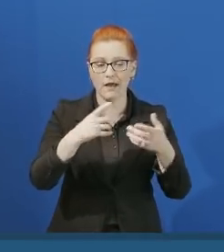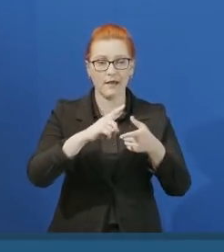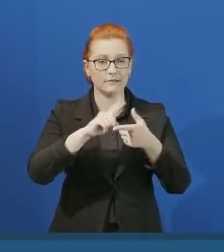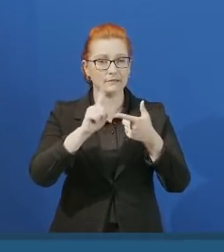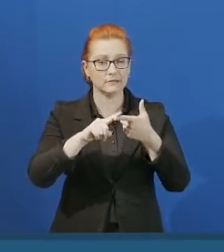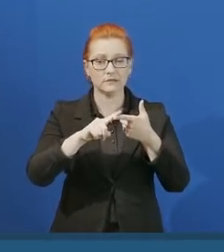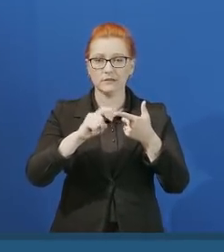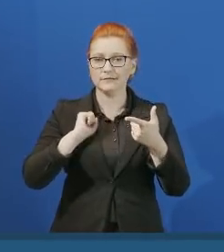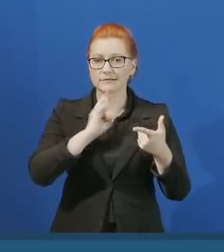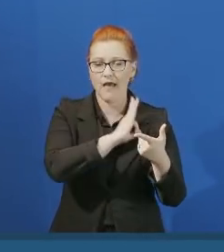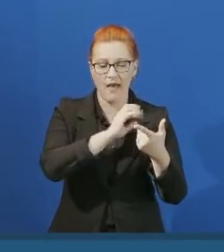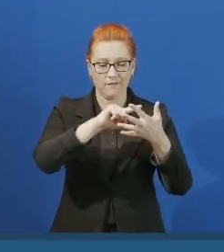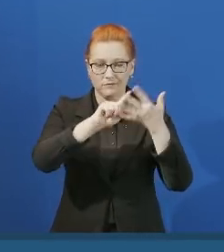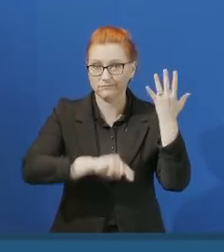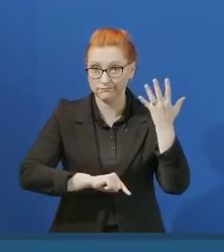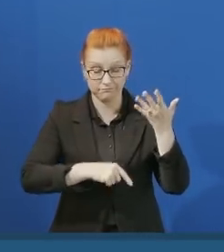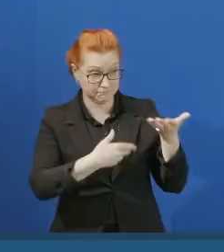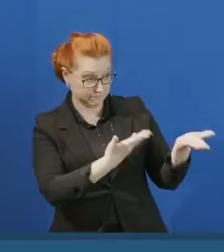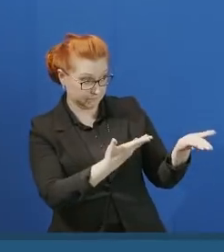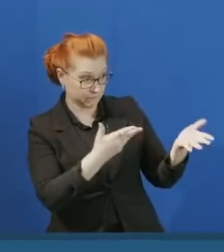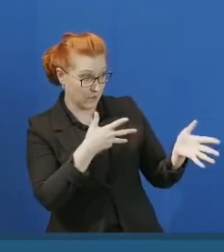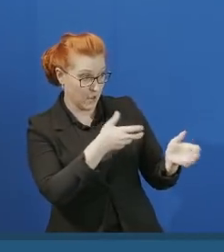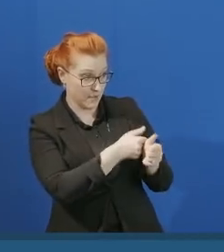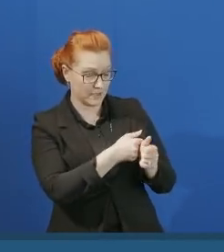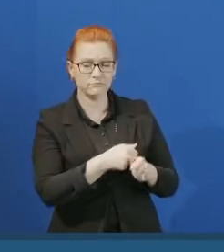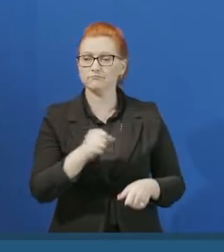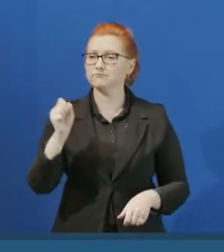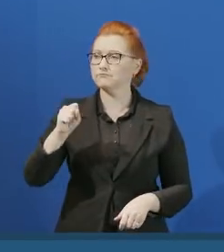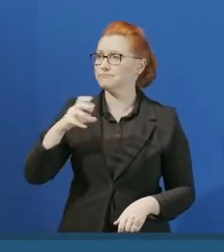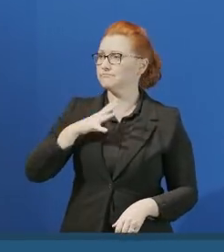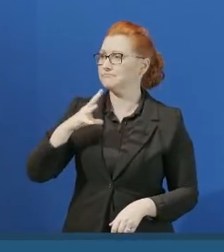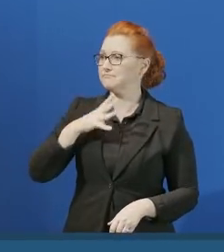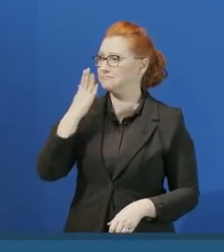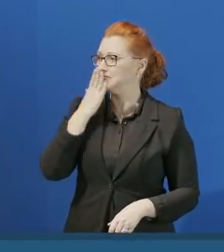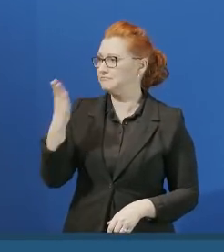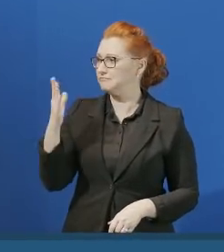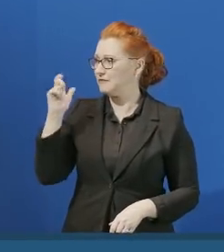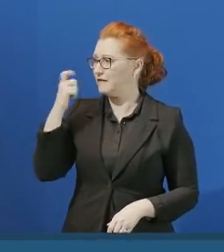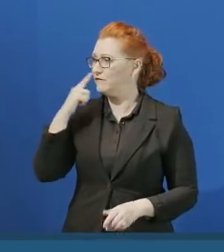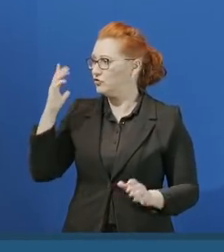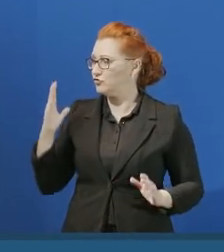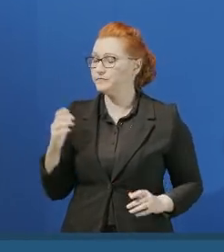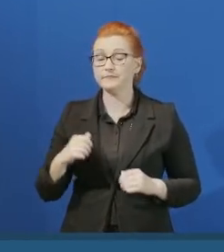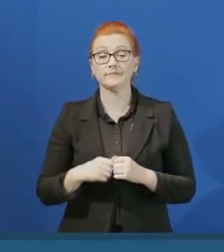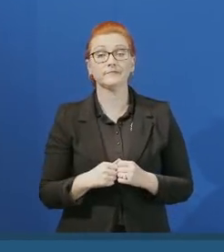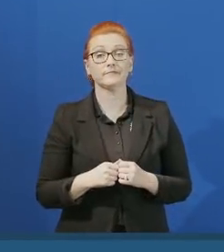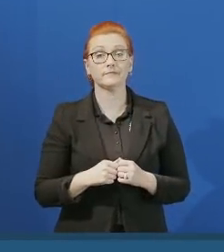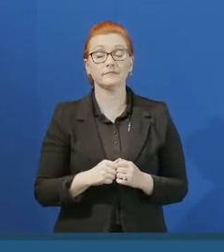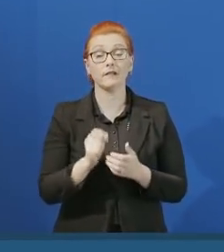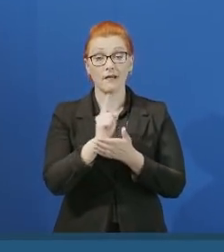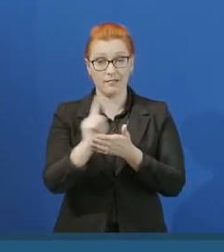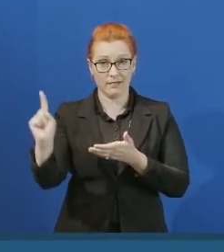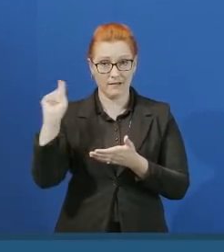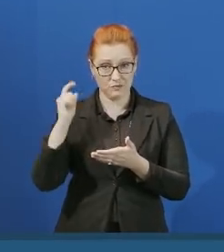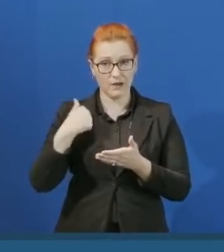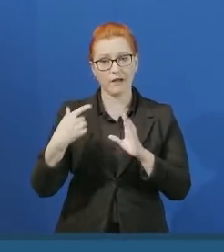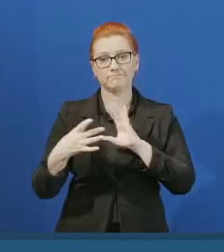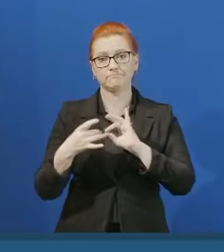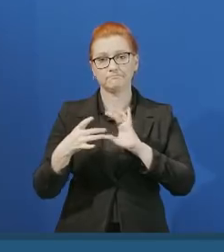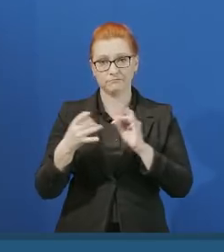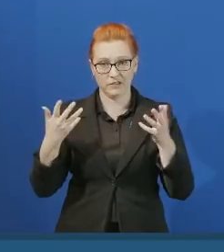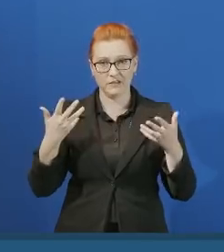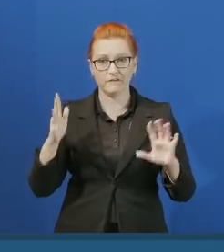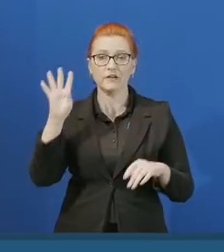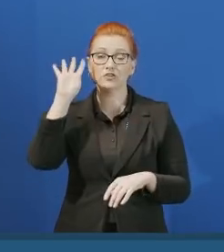update, please, General? Yes, sir, Governor. Thank you. As I mentioned last week, we did get a federal Type 1